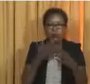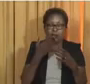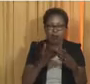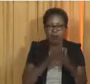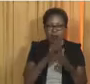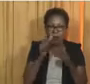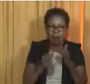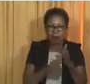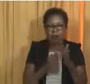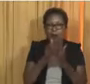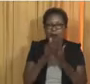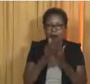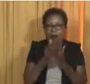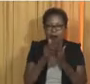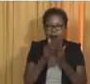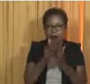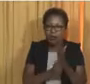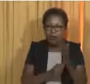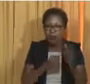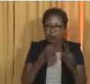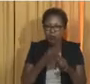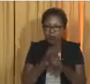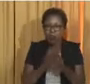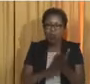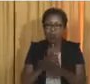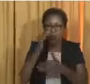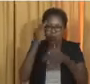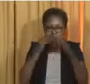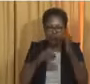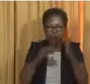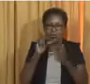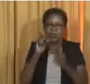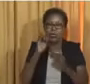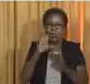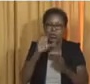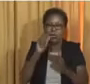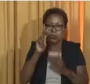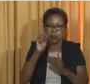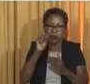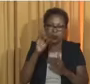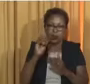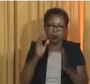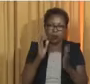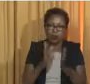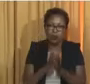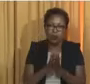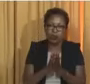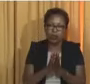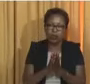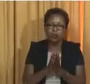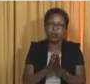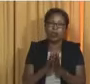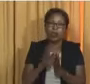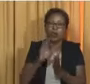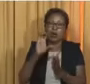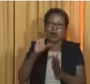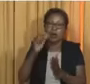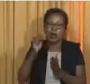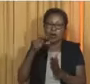cited before us by Professor Rosalind Dixon and David Randau in